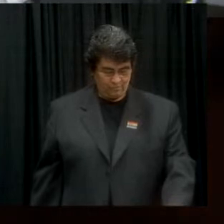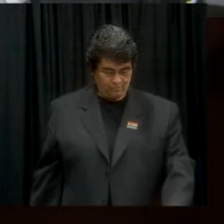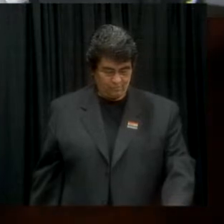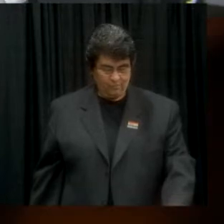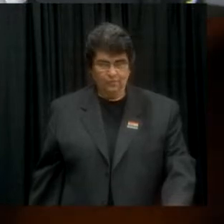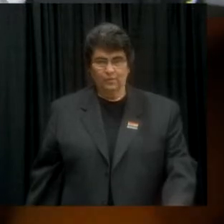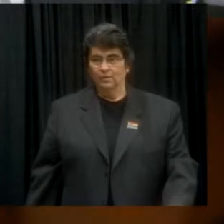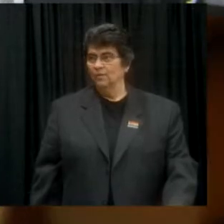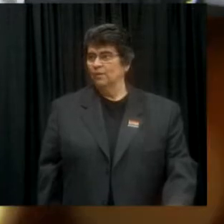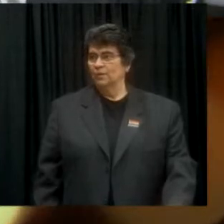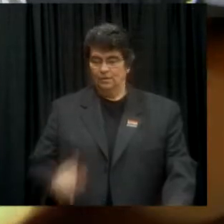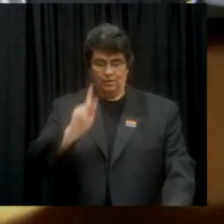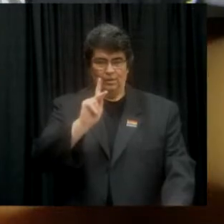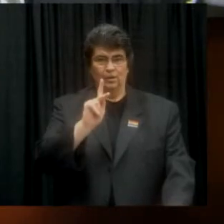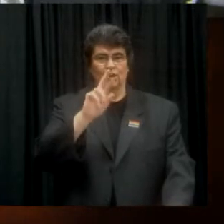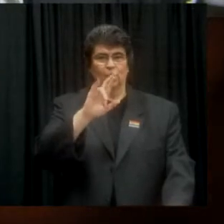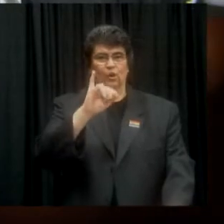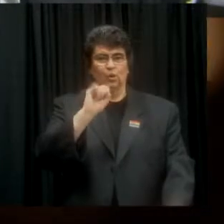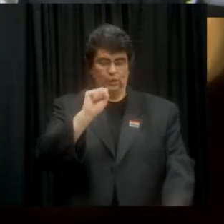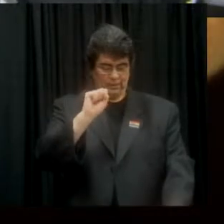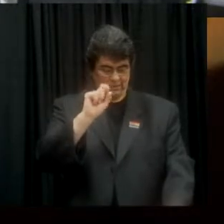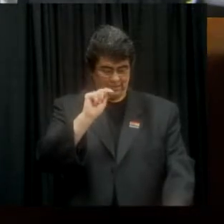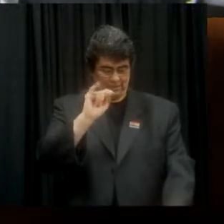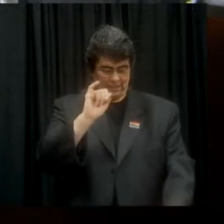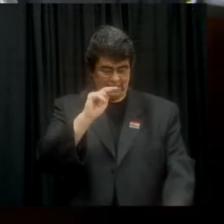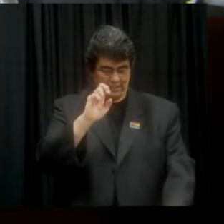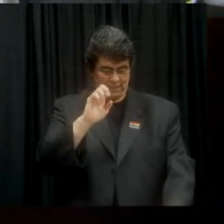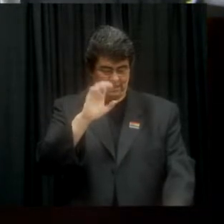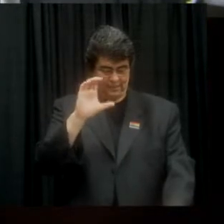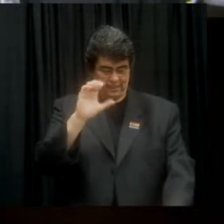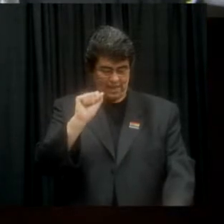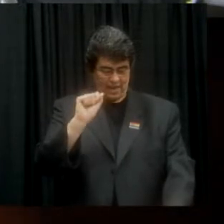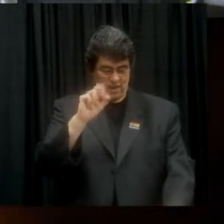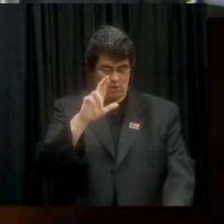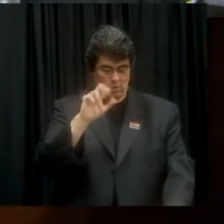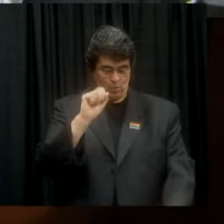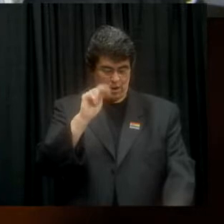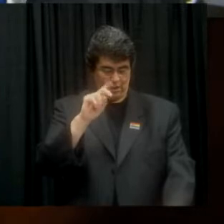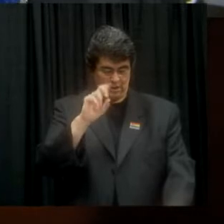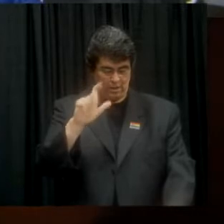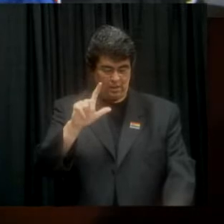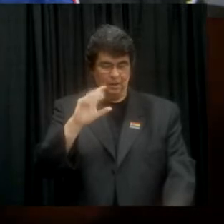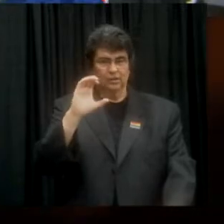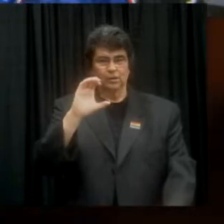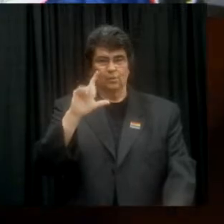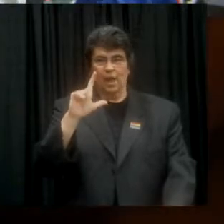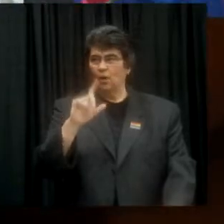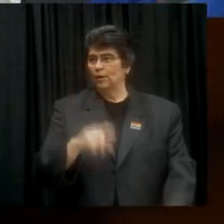Aquino Randall, cum laude. She acted like you couldn't. Thank you, sir.